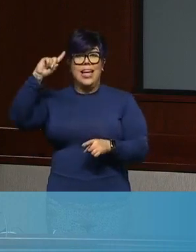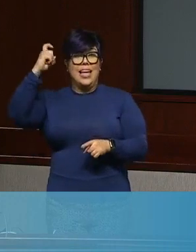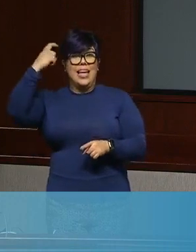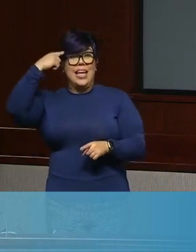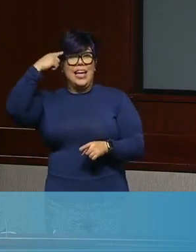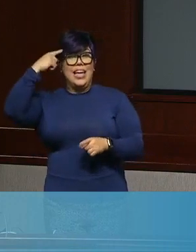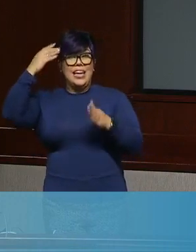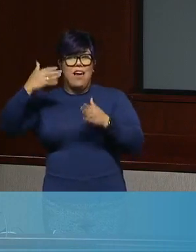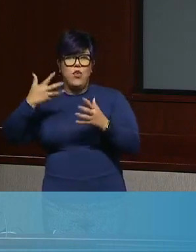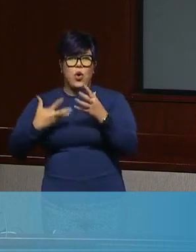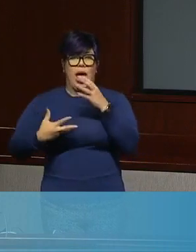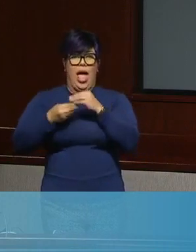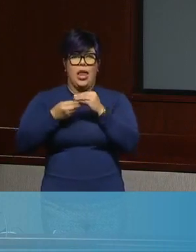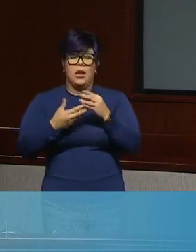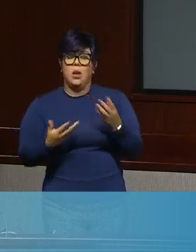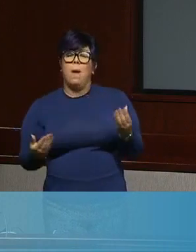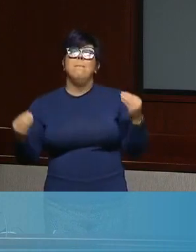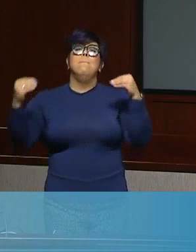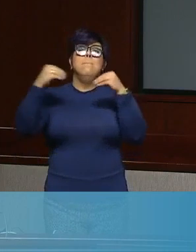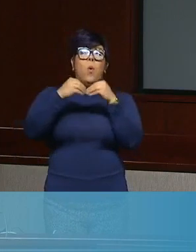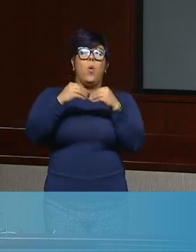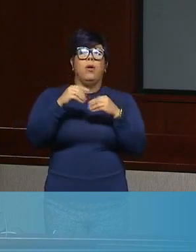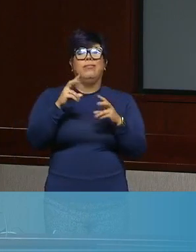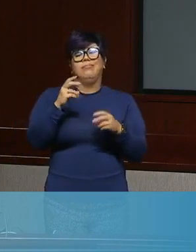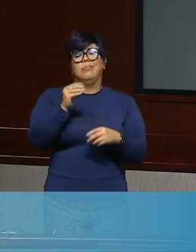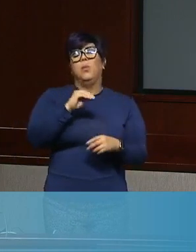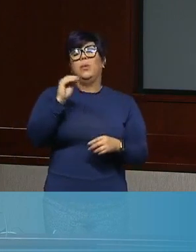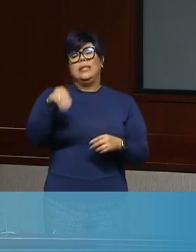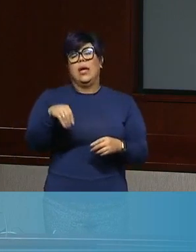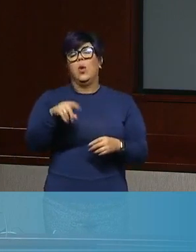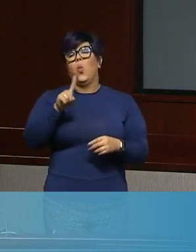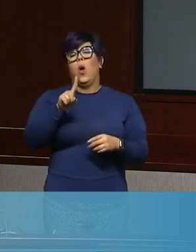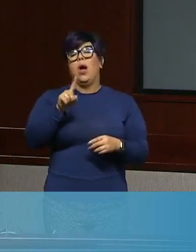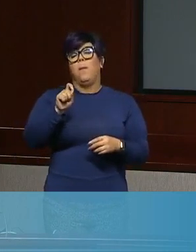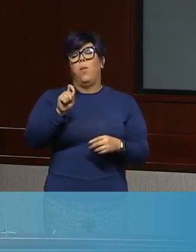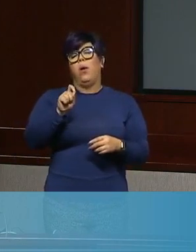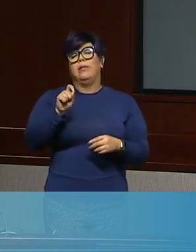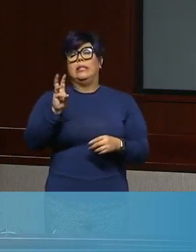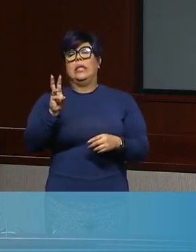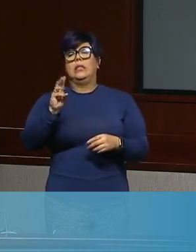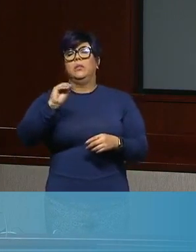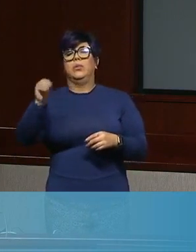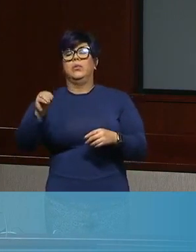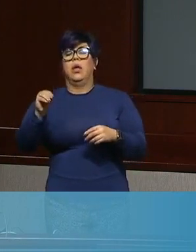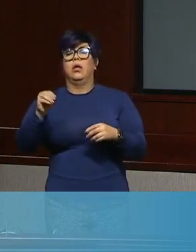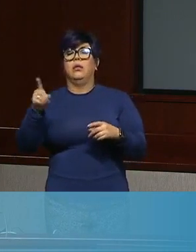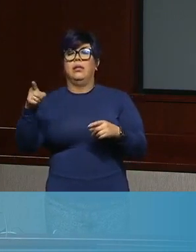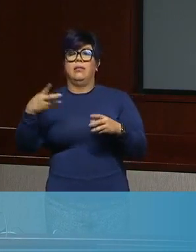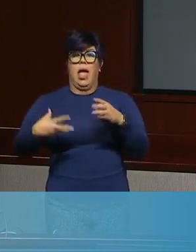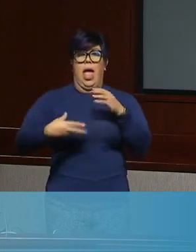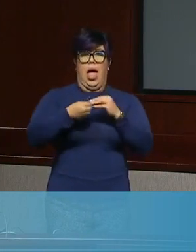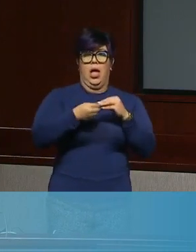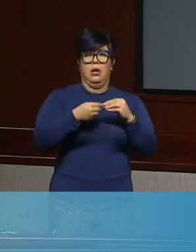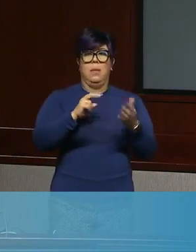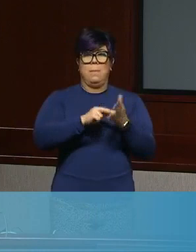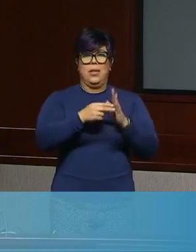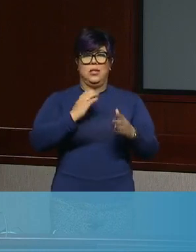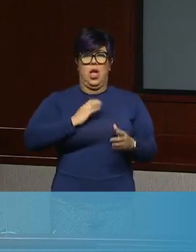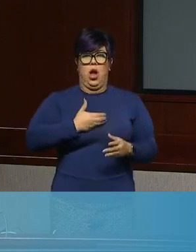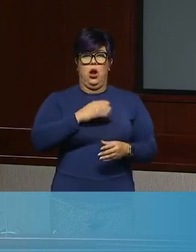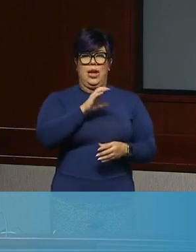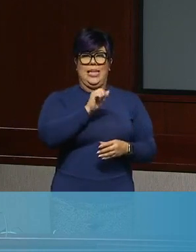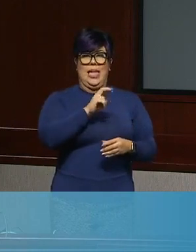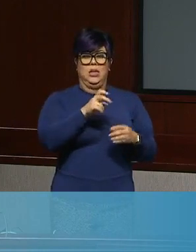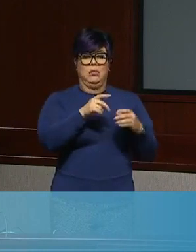additional 1.6 percentage points or 1.6 value points to our case rate, raising it